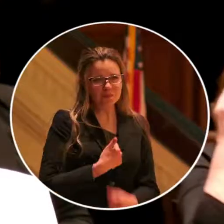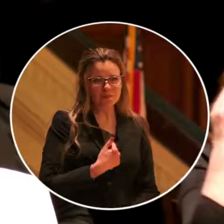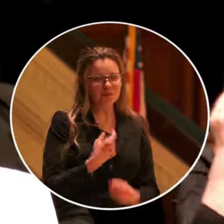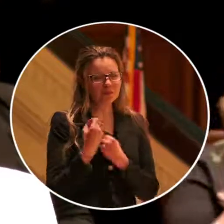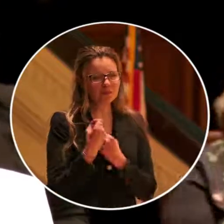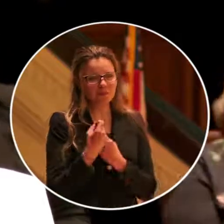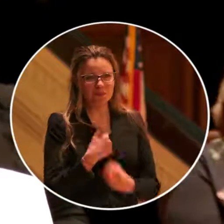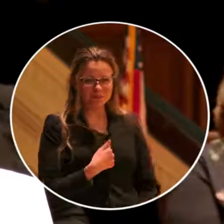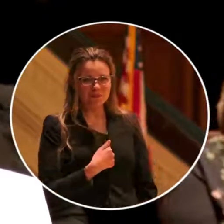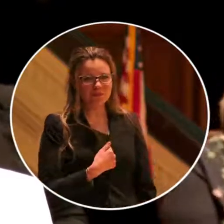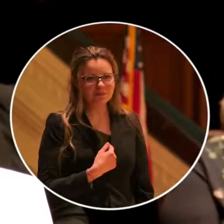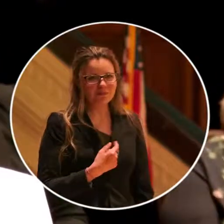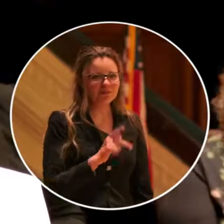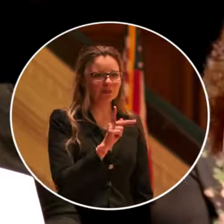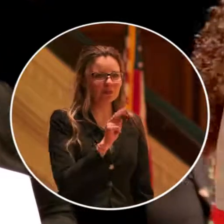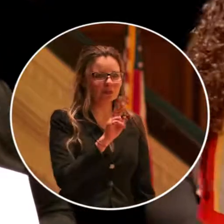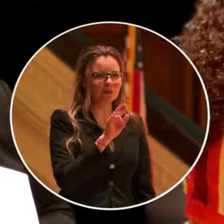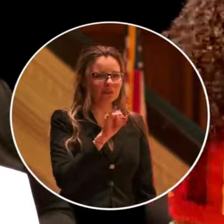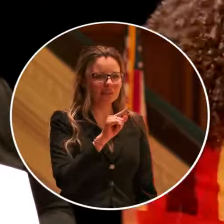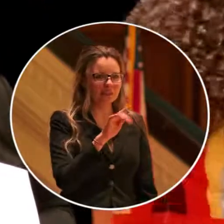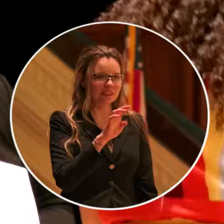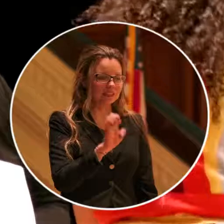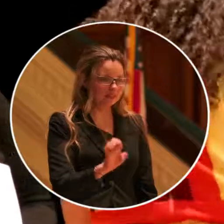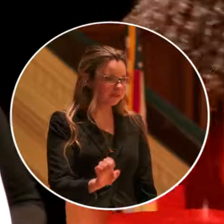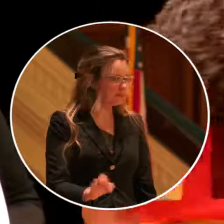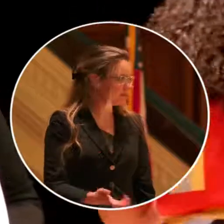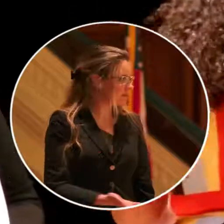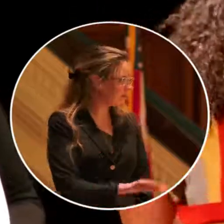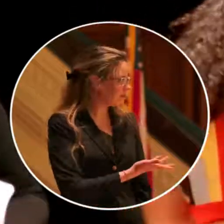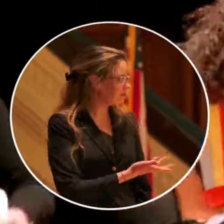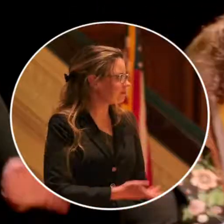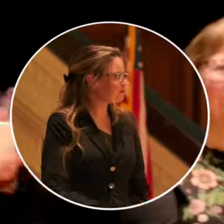me. Christine?